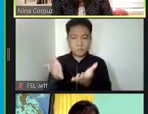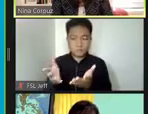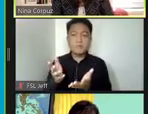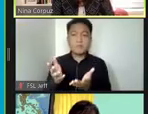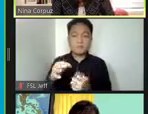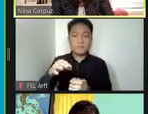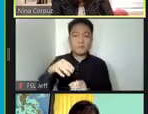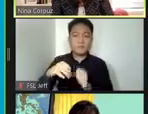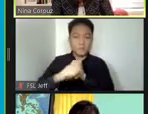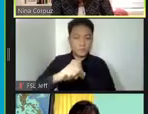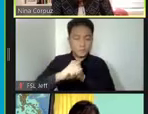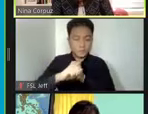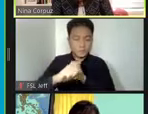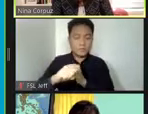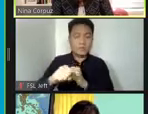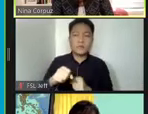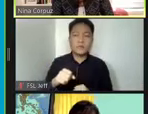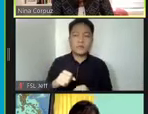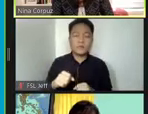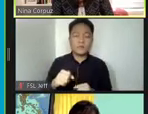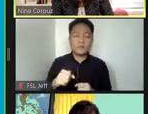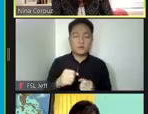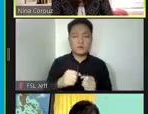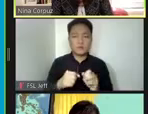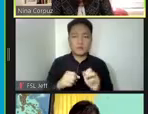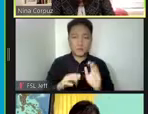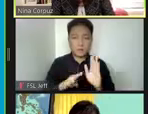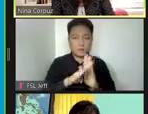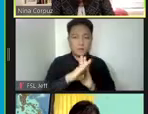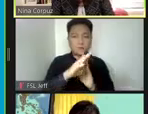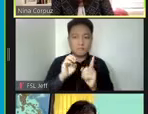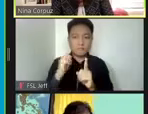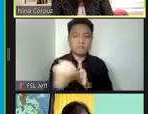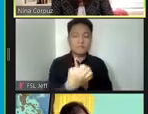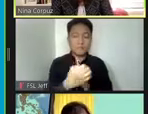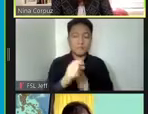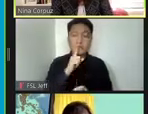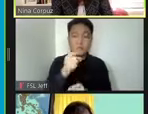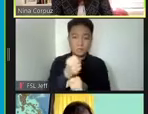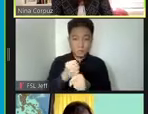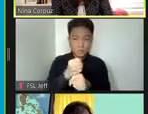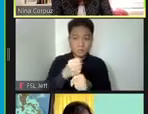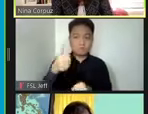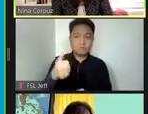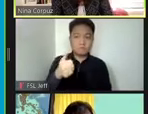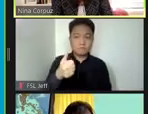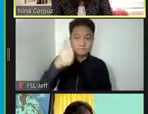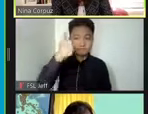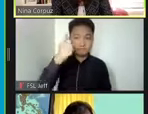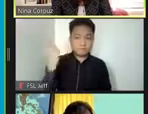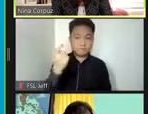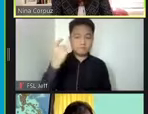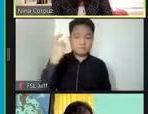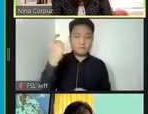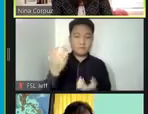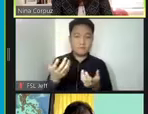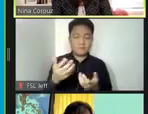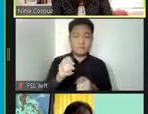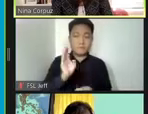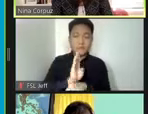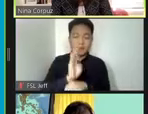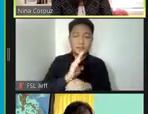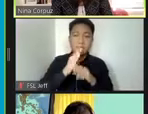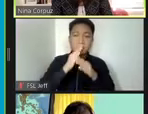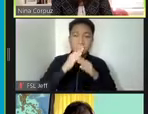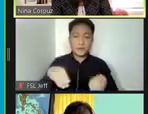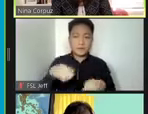the Oslo Business for Peace Award 2020, which is like the Nobel Peace Prize for business. Let's all welcome